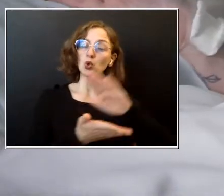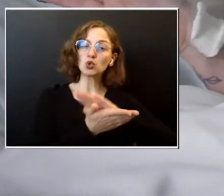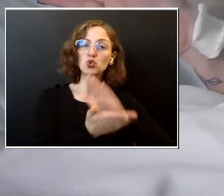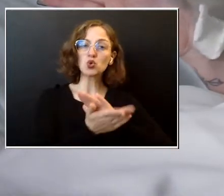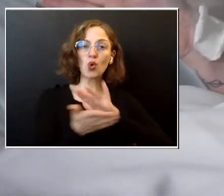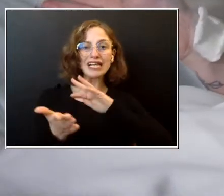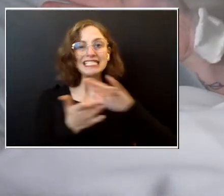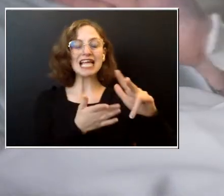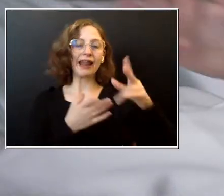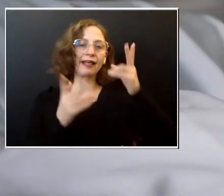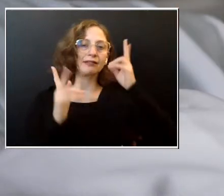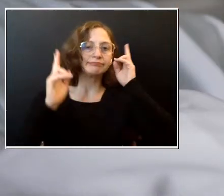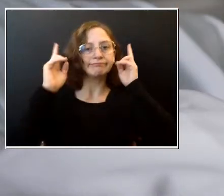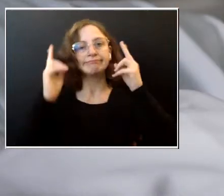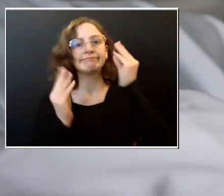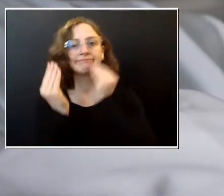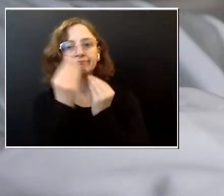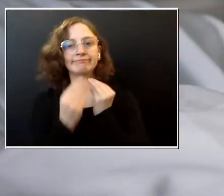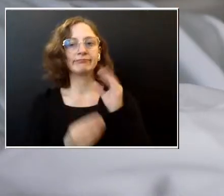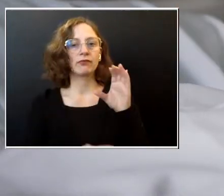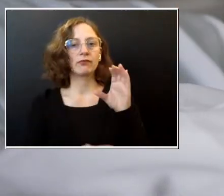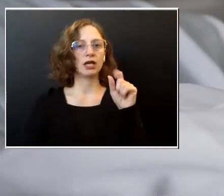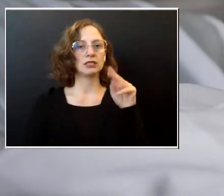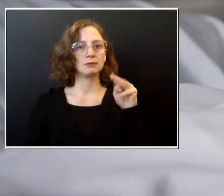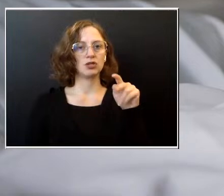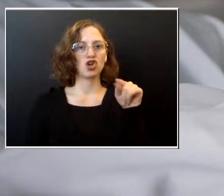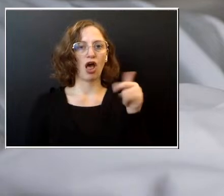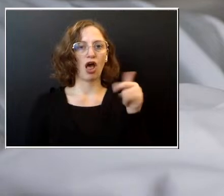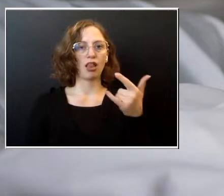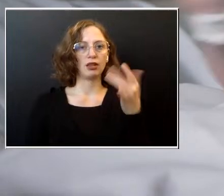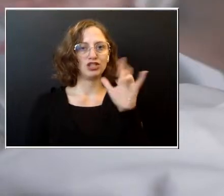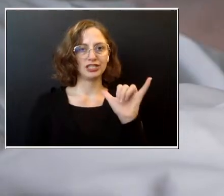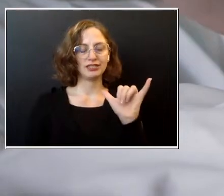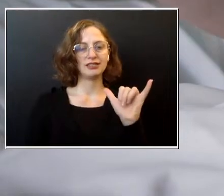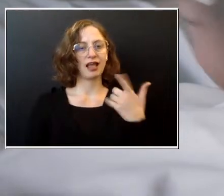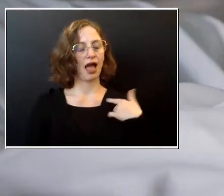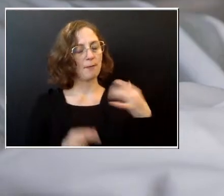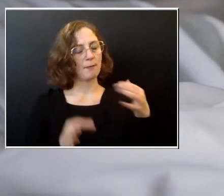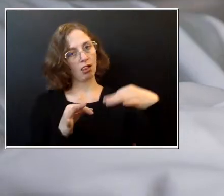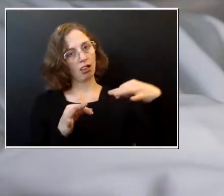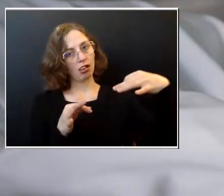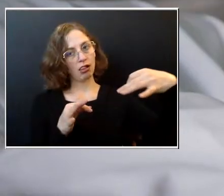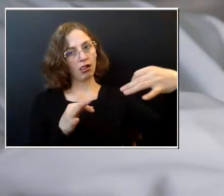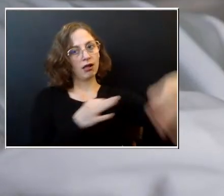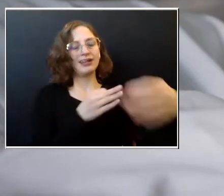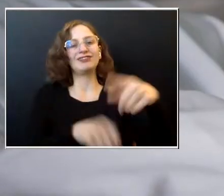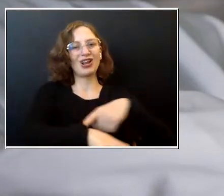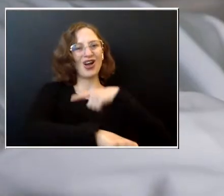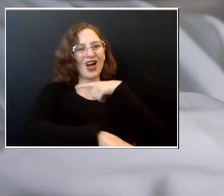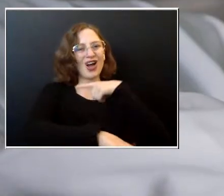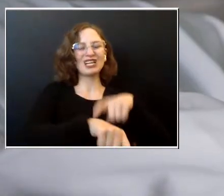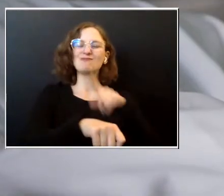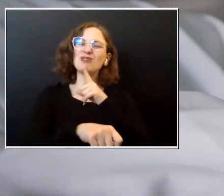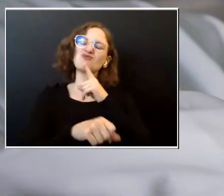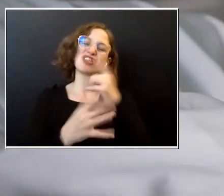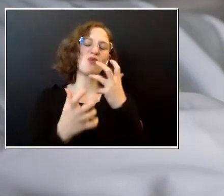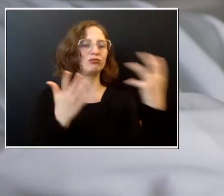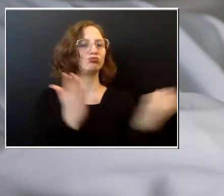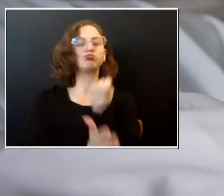that off for so long. It's really just time to get charge of life and get back